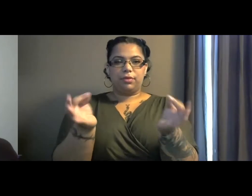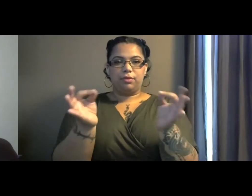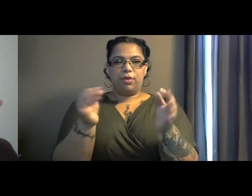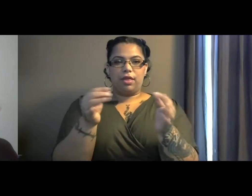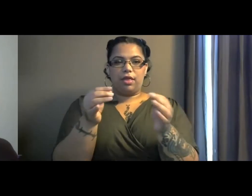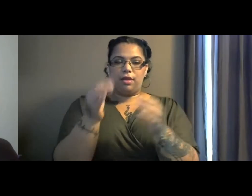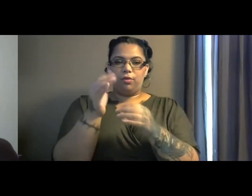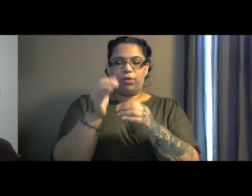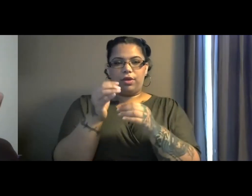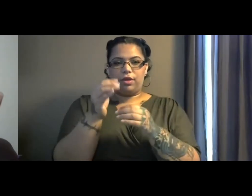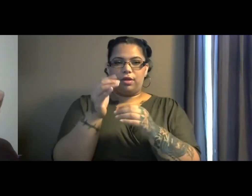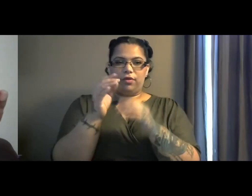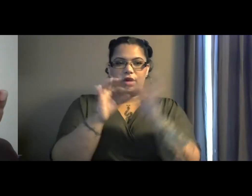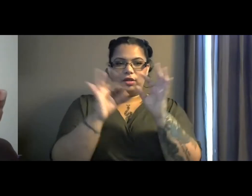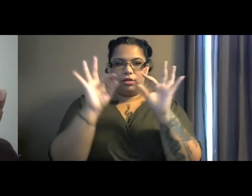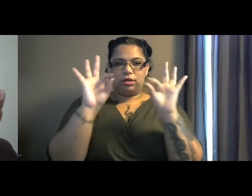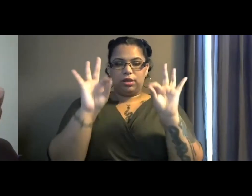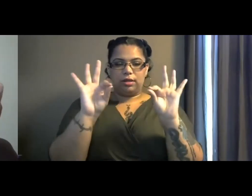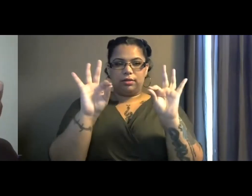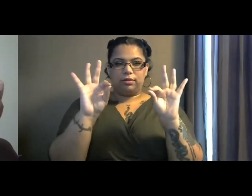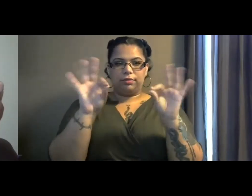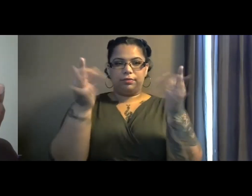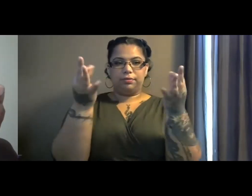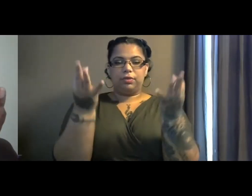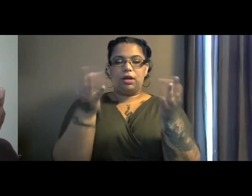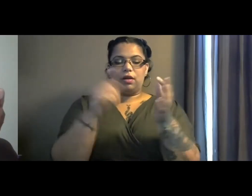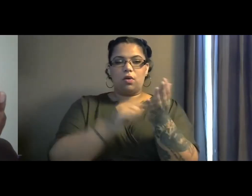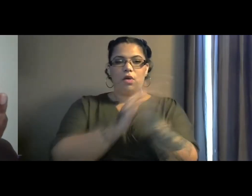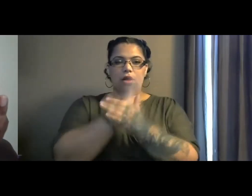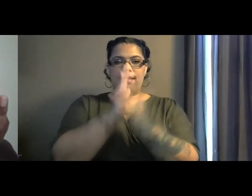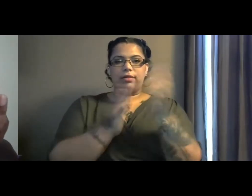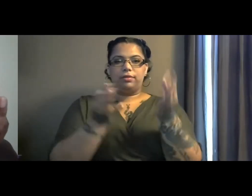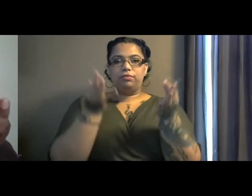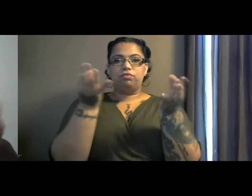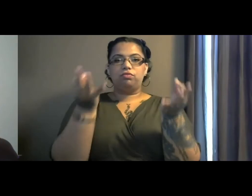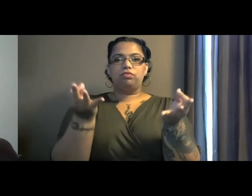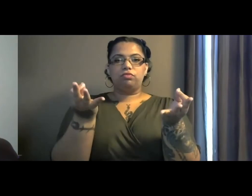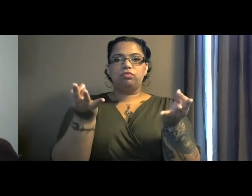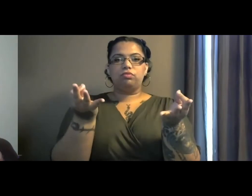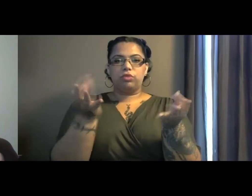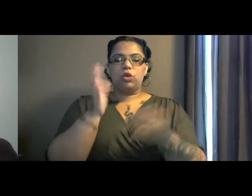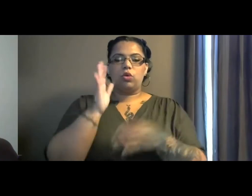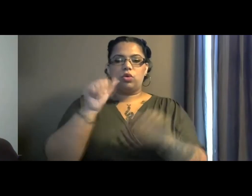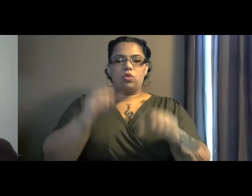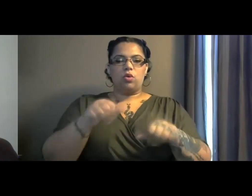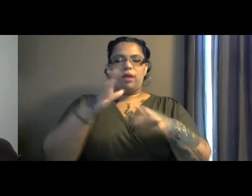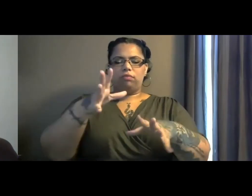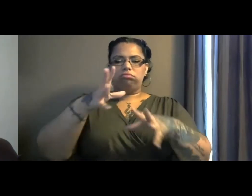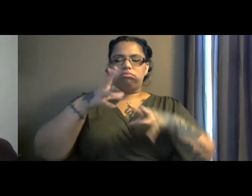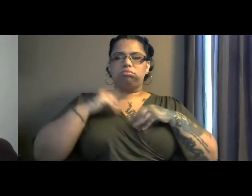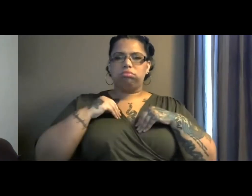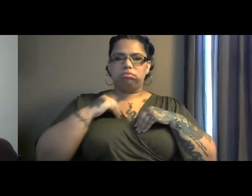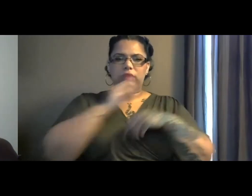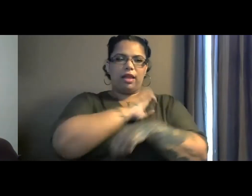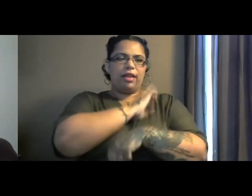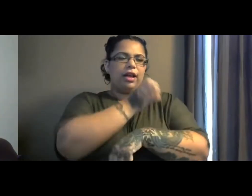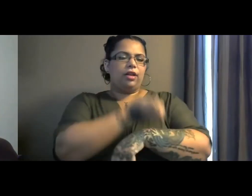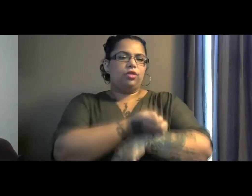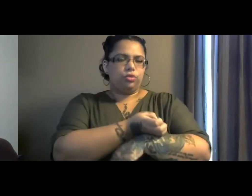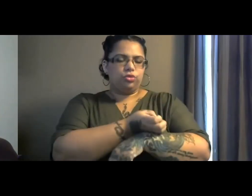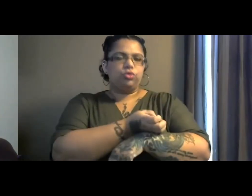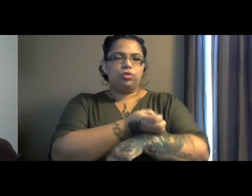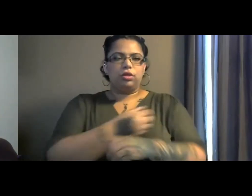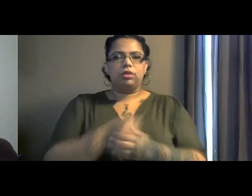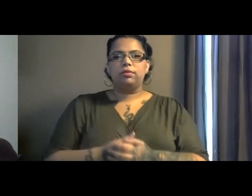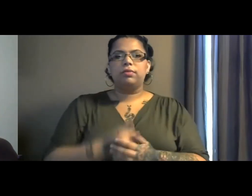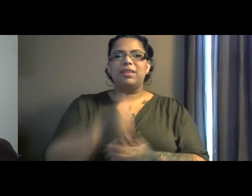Thumb to forefinger and upright in a receptive manner so that you can receive the energy that not only comes